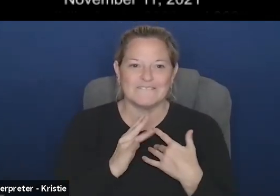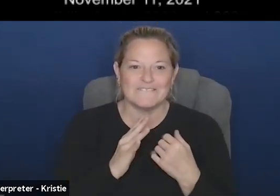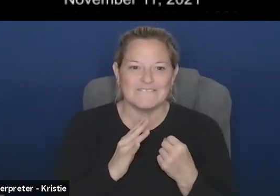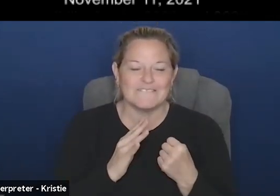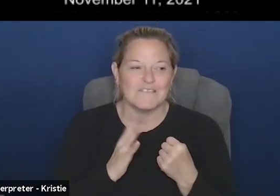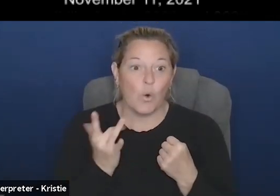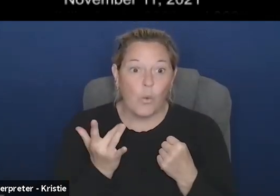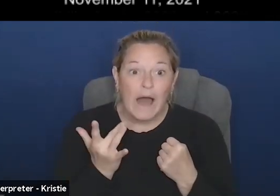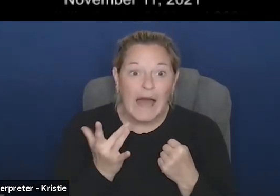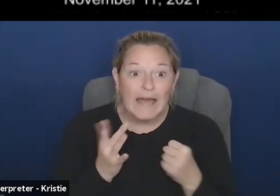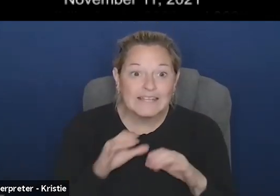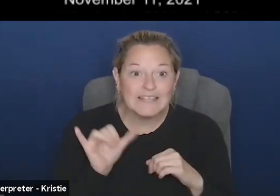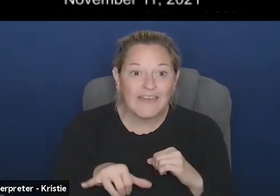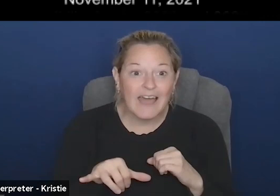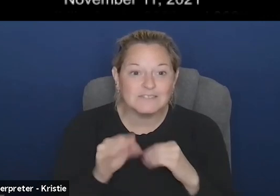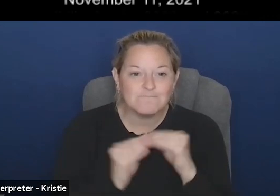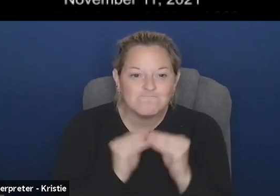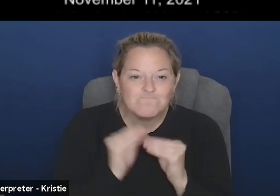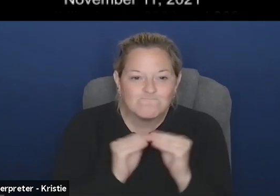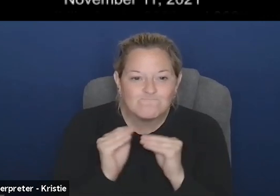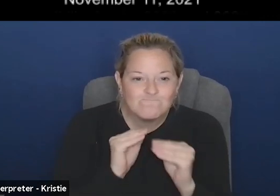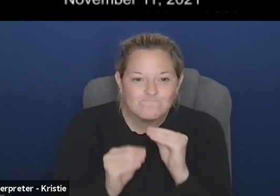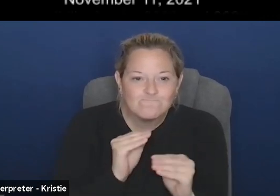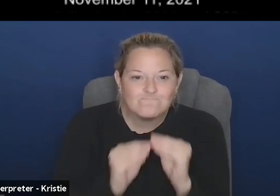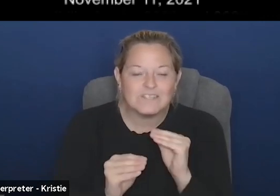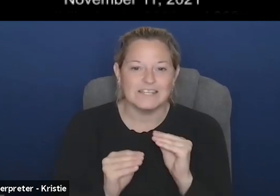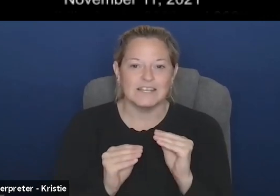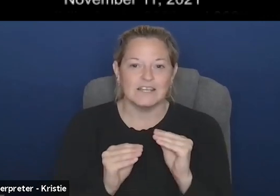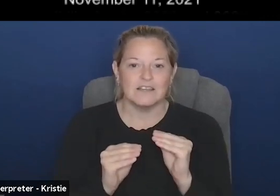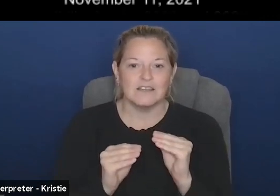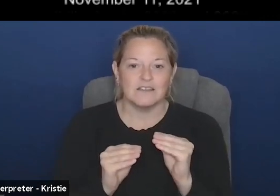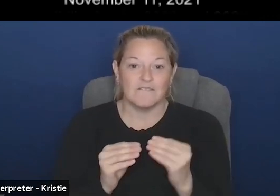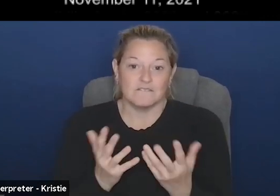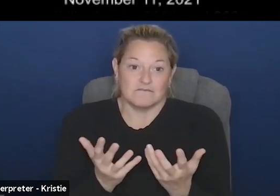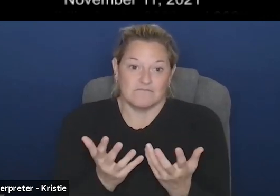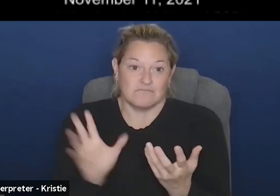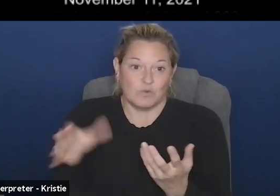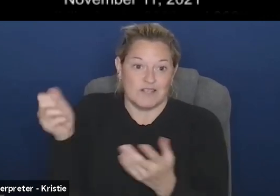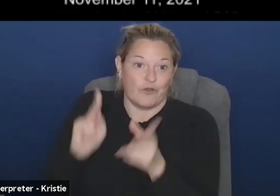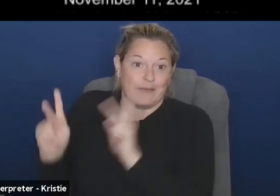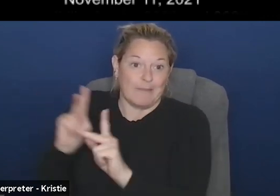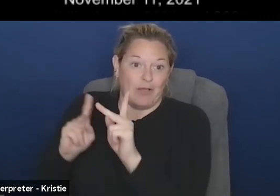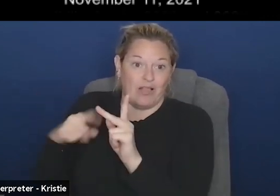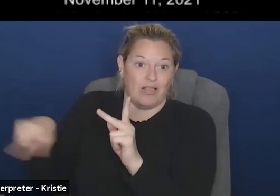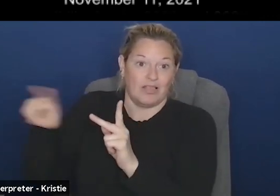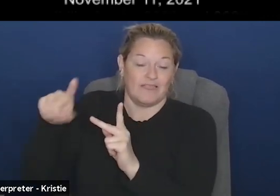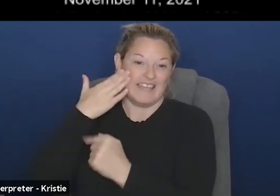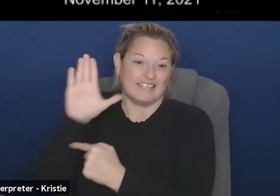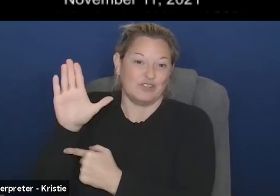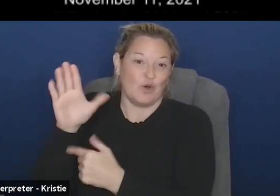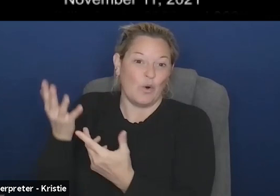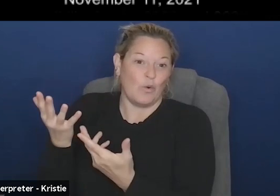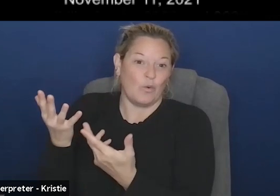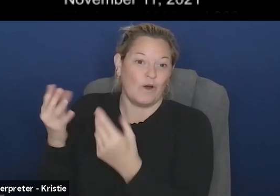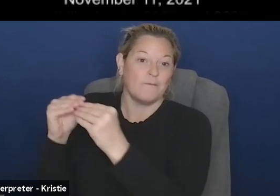because I would conscript other people who didn't want to, who didn't necessarily know that much more than I